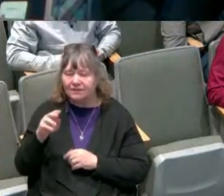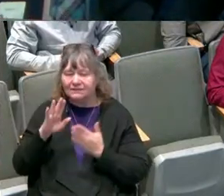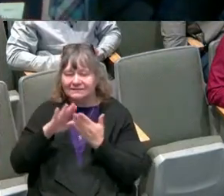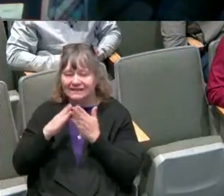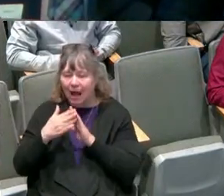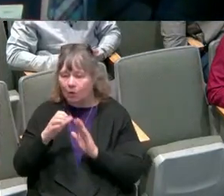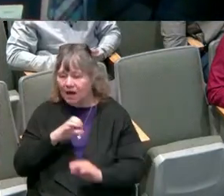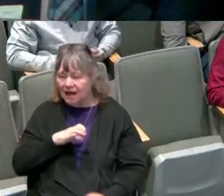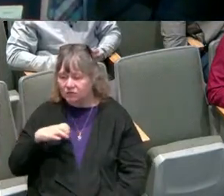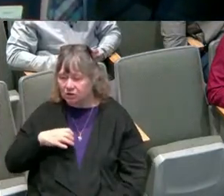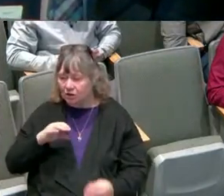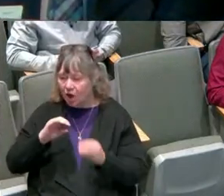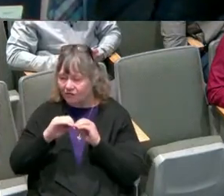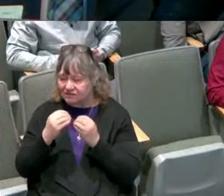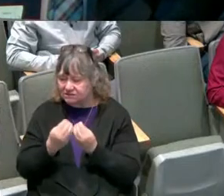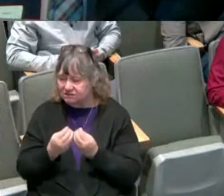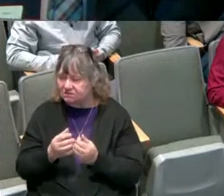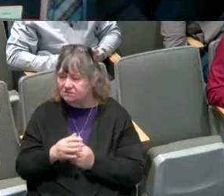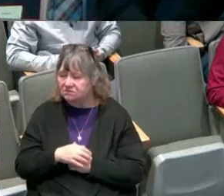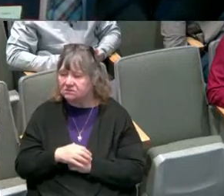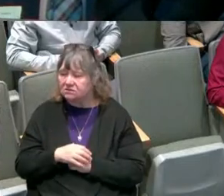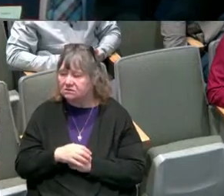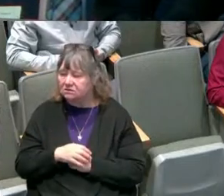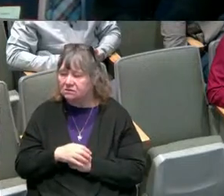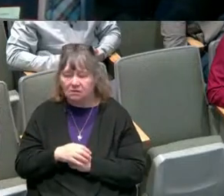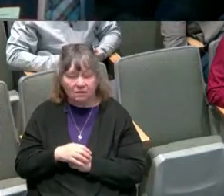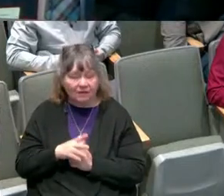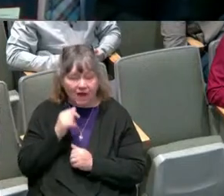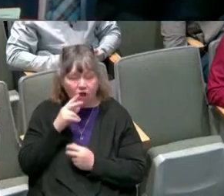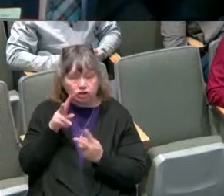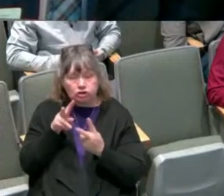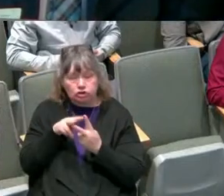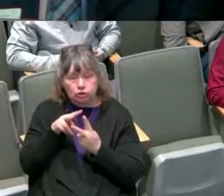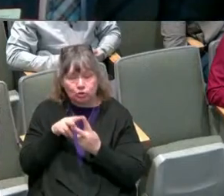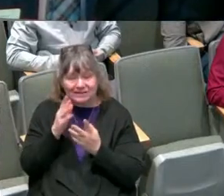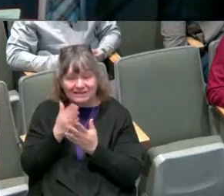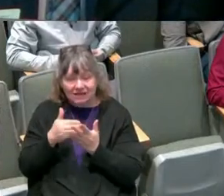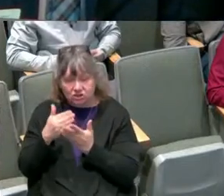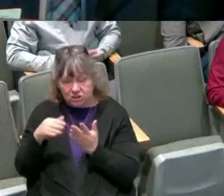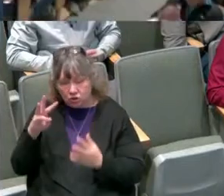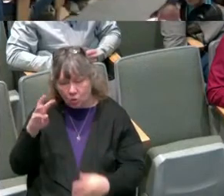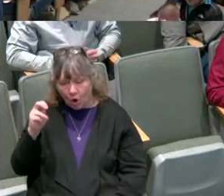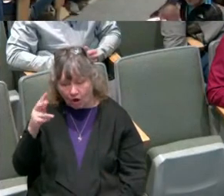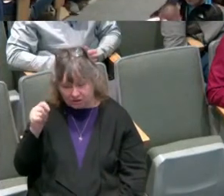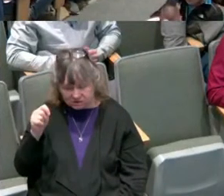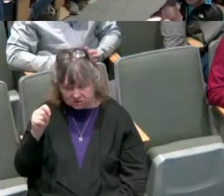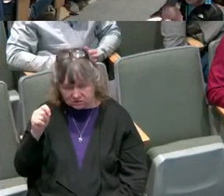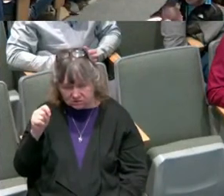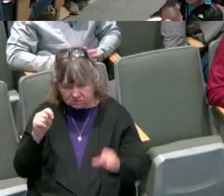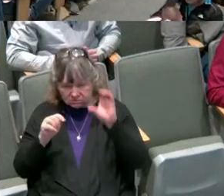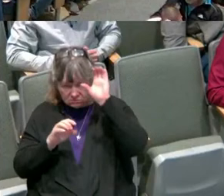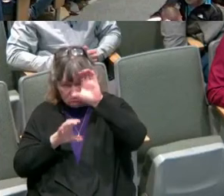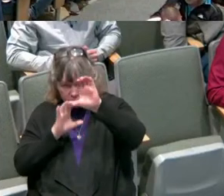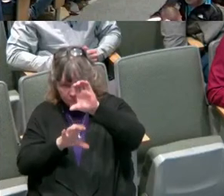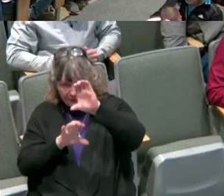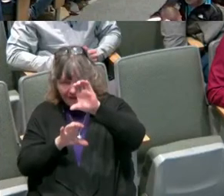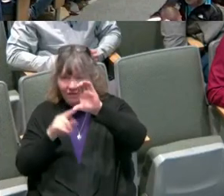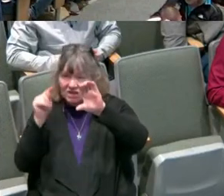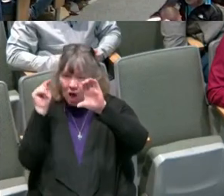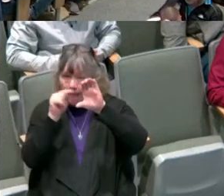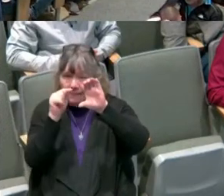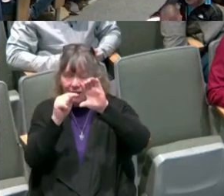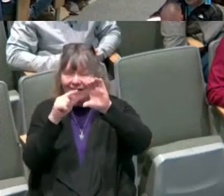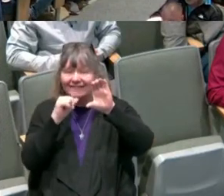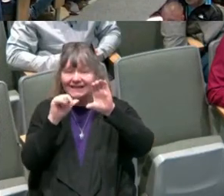again so there's As You observe there's two sections in the Warren and motions document the top section